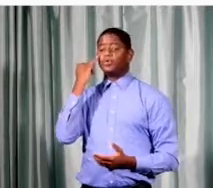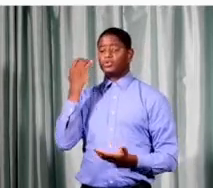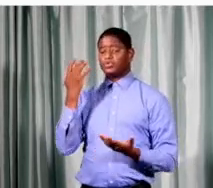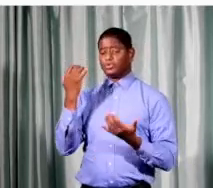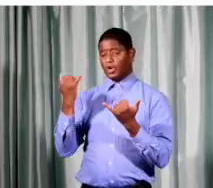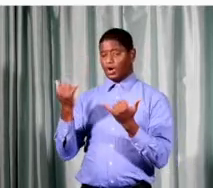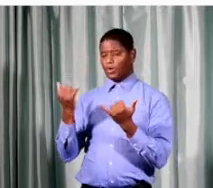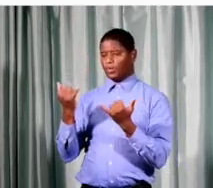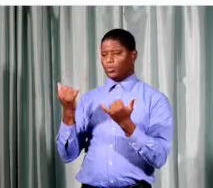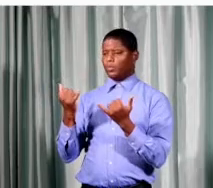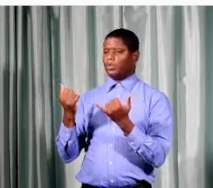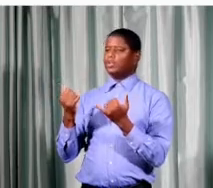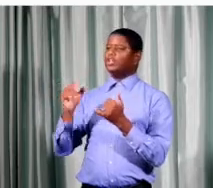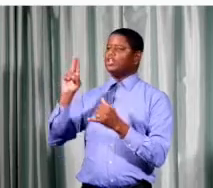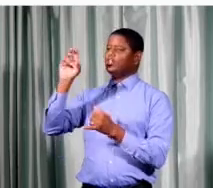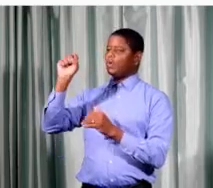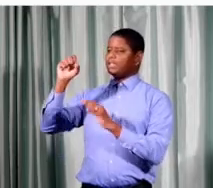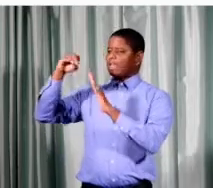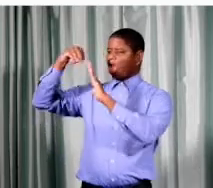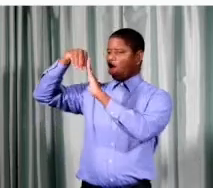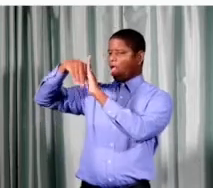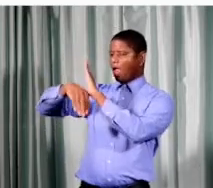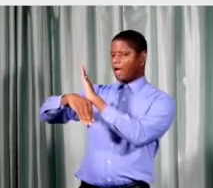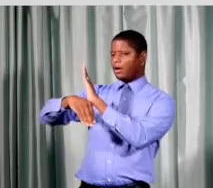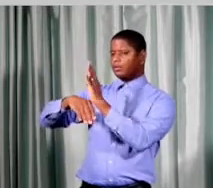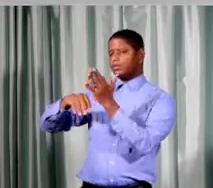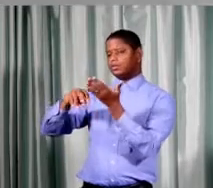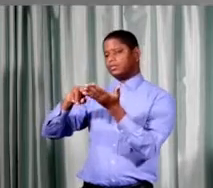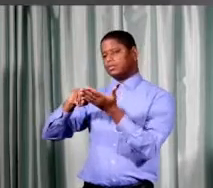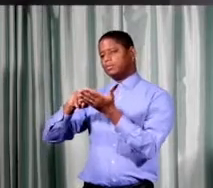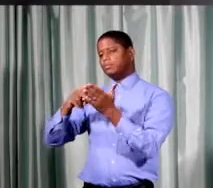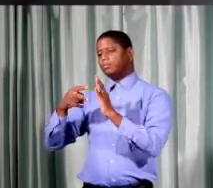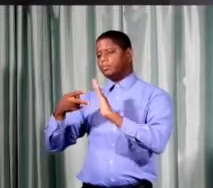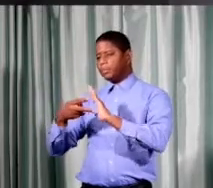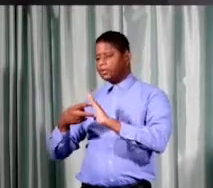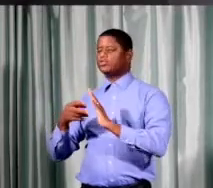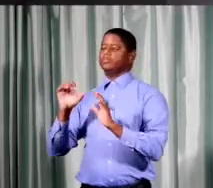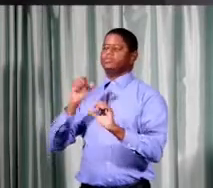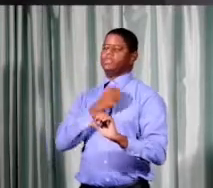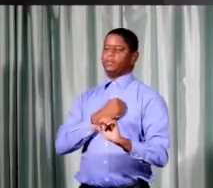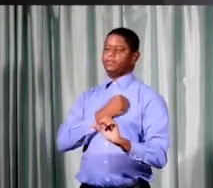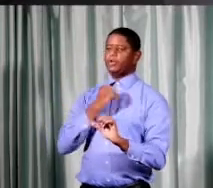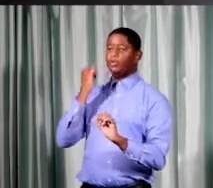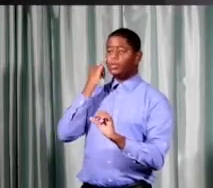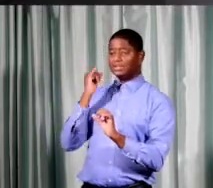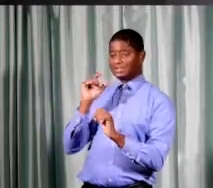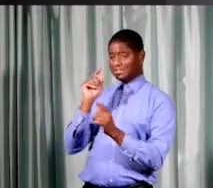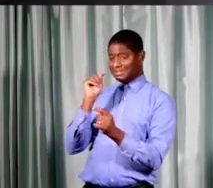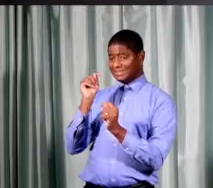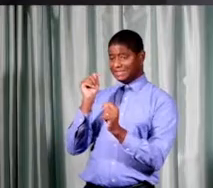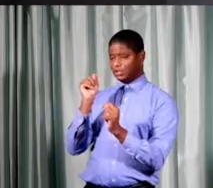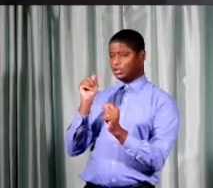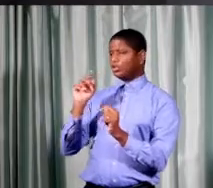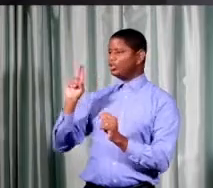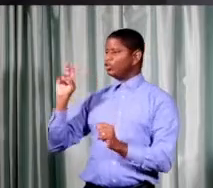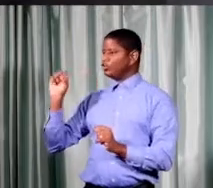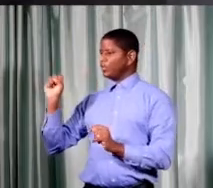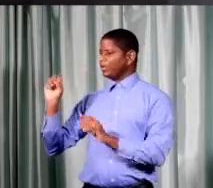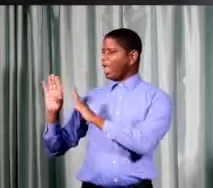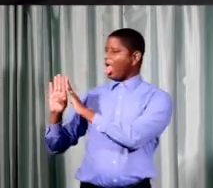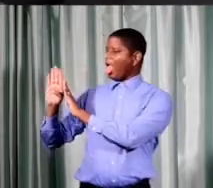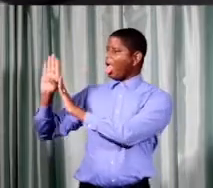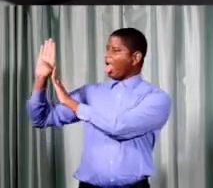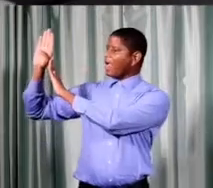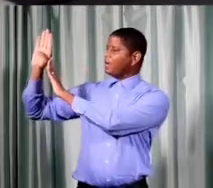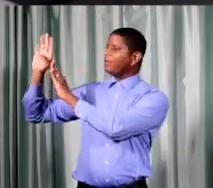Your US dollars is worth more TT dollars. That is in equivalent a gain that your business has made that would